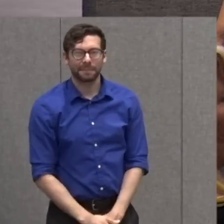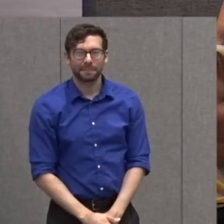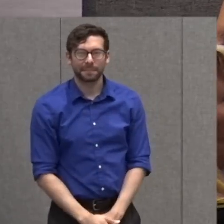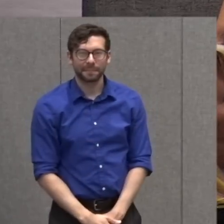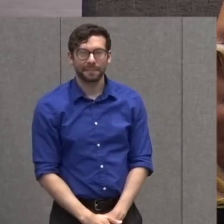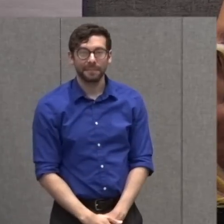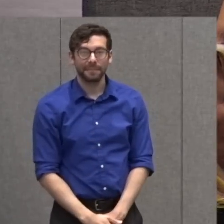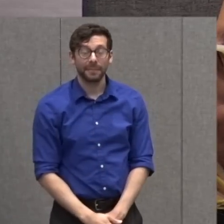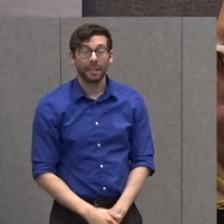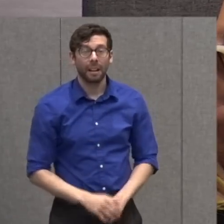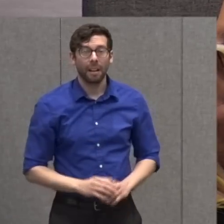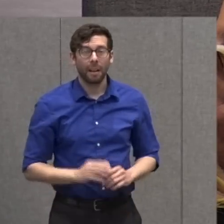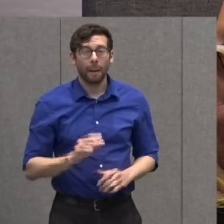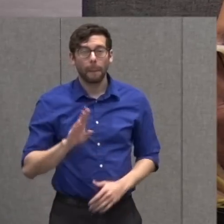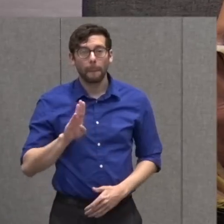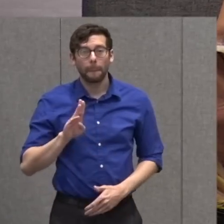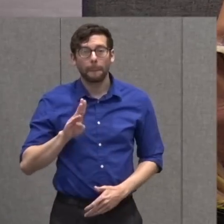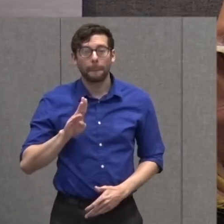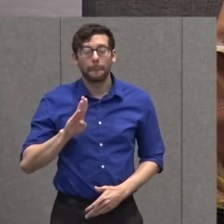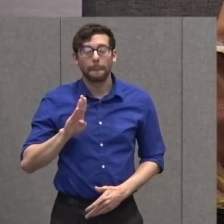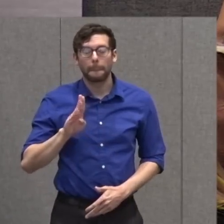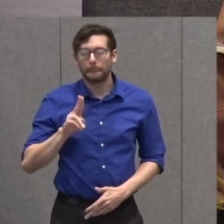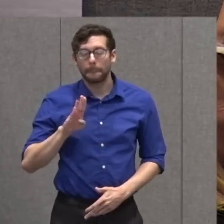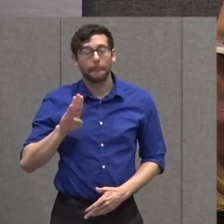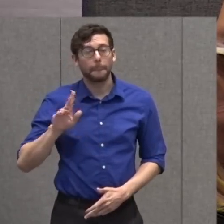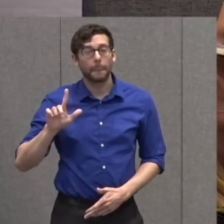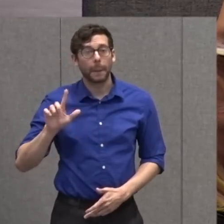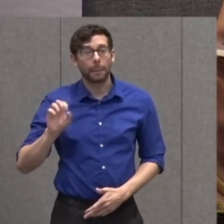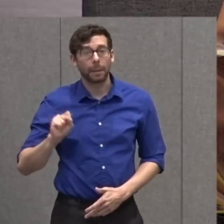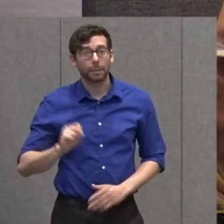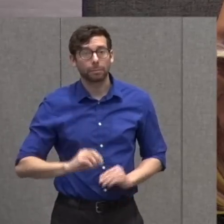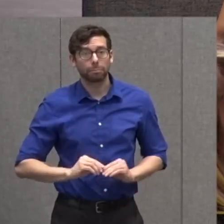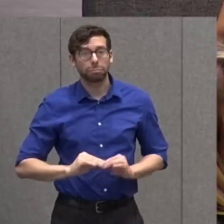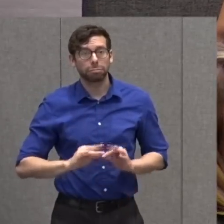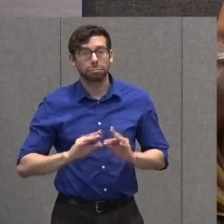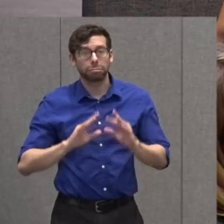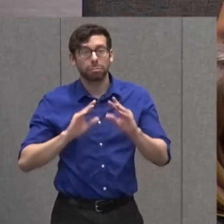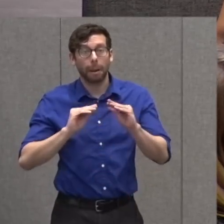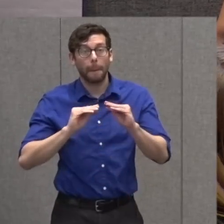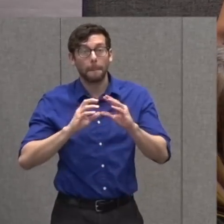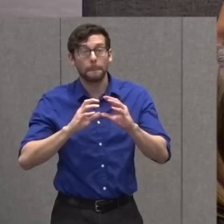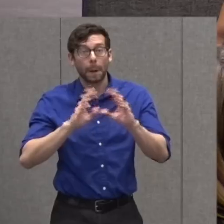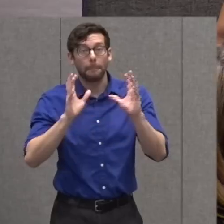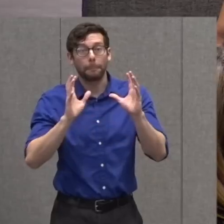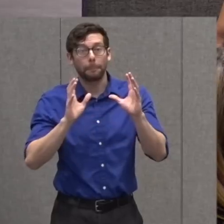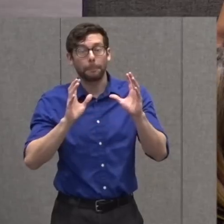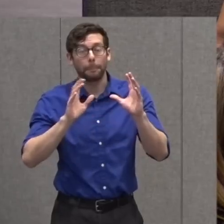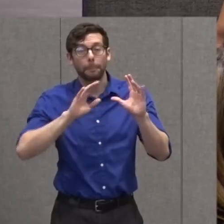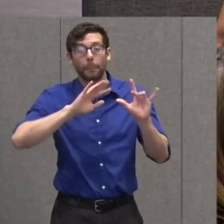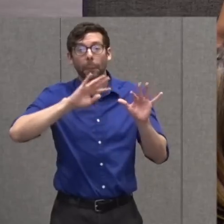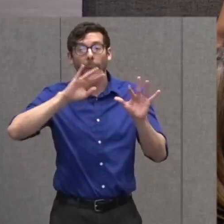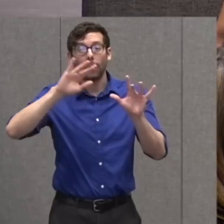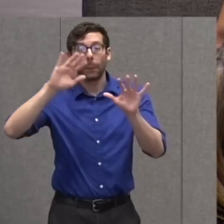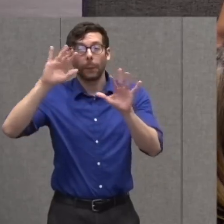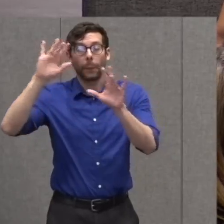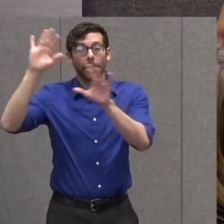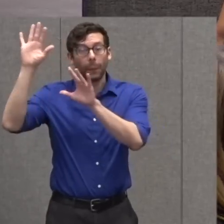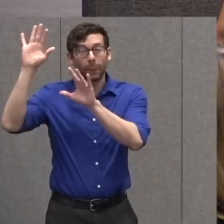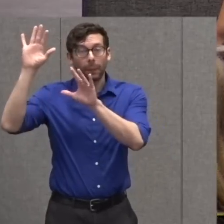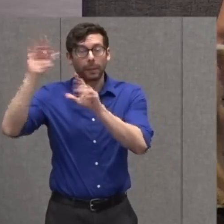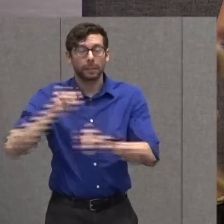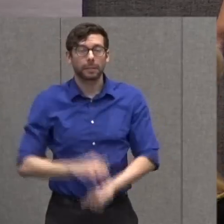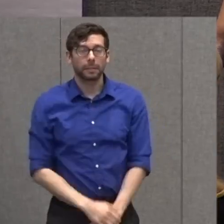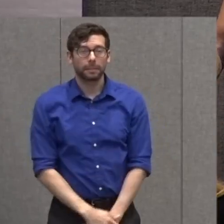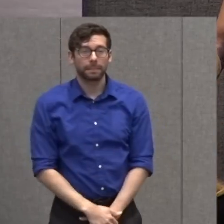Pop. I know, it's a big sentence. It's a big And- sentence, yeah. The gas is released.